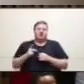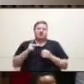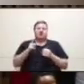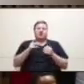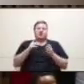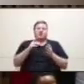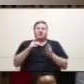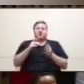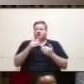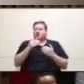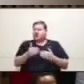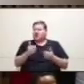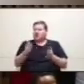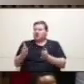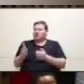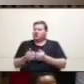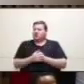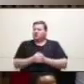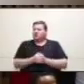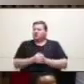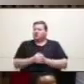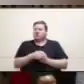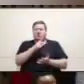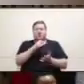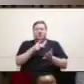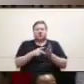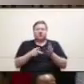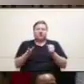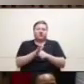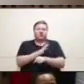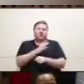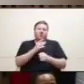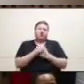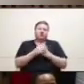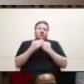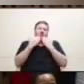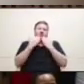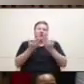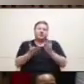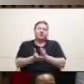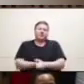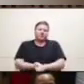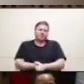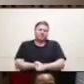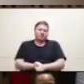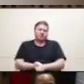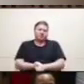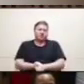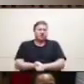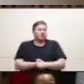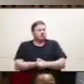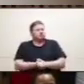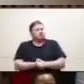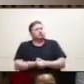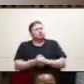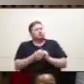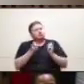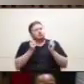for the position to be filled. Thanks. Okay.